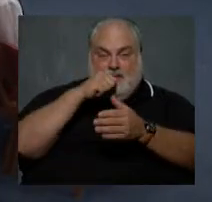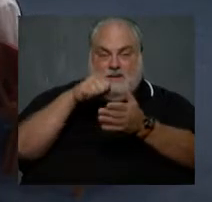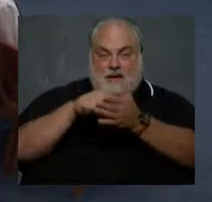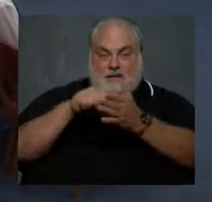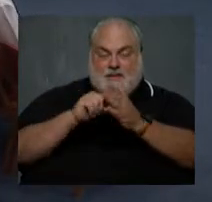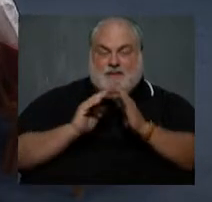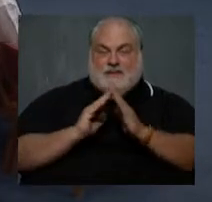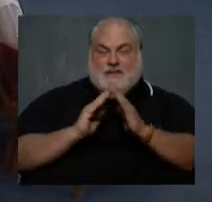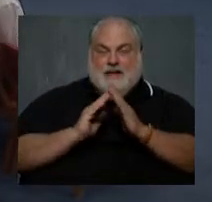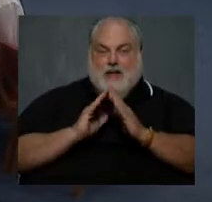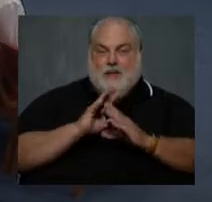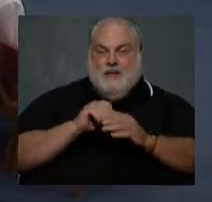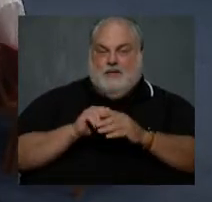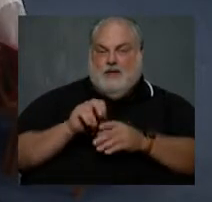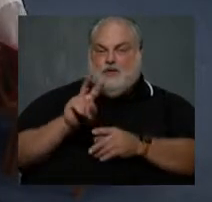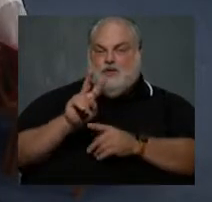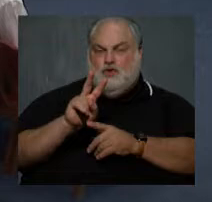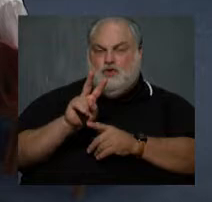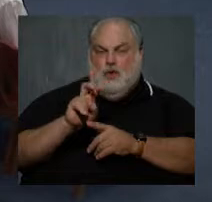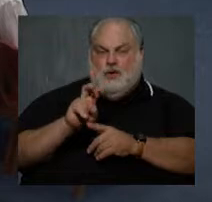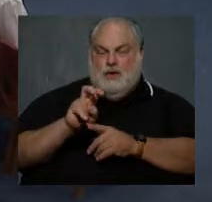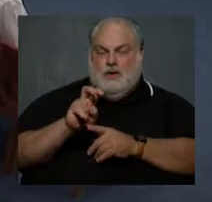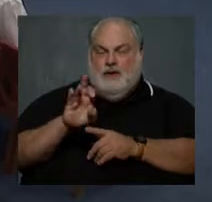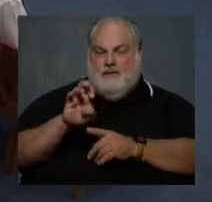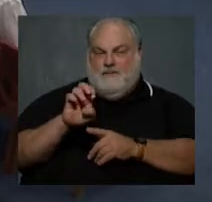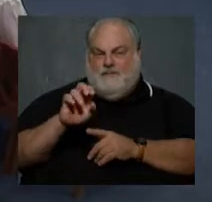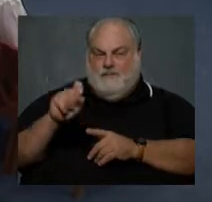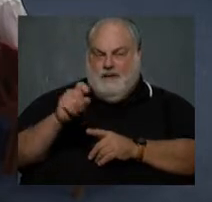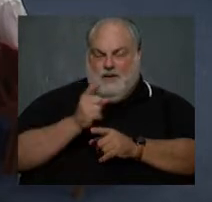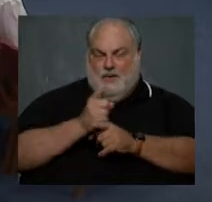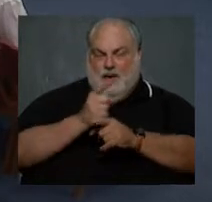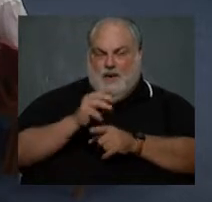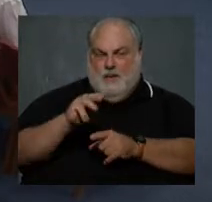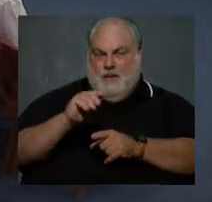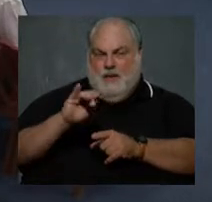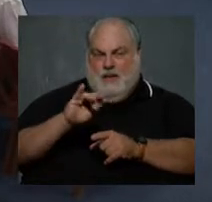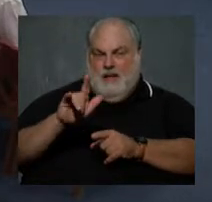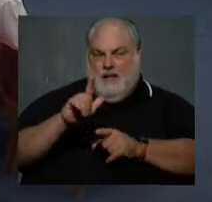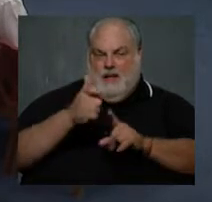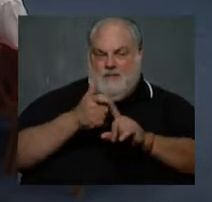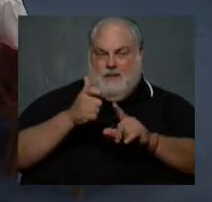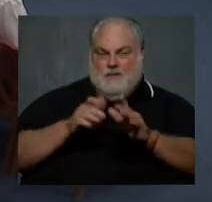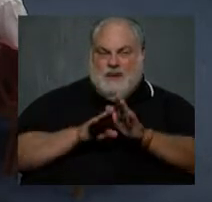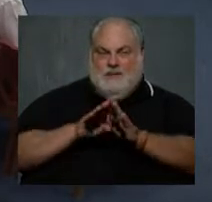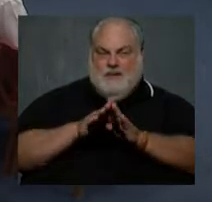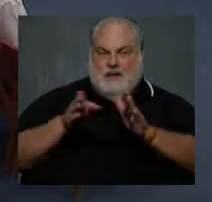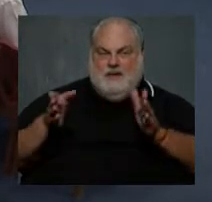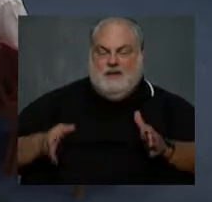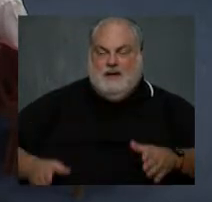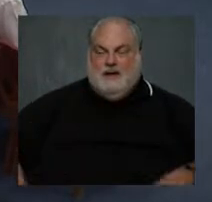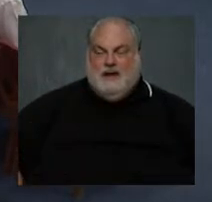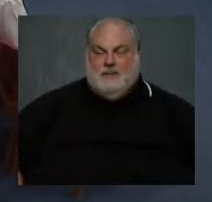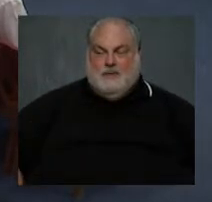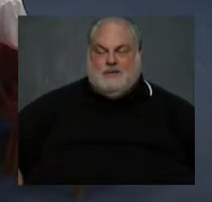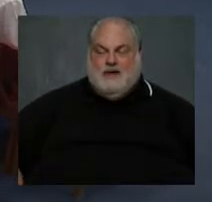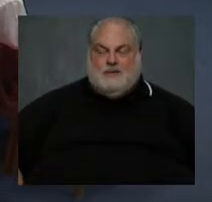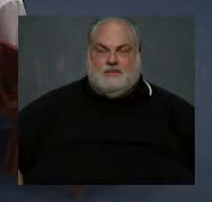Mm-hmm. Those that were within the 200 feet will get a notice, regular mail this time, from the developer. Okay.